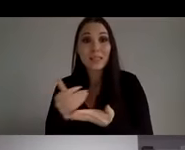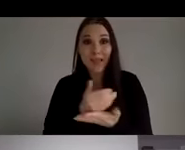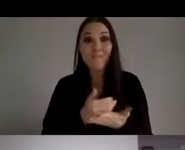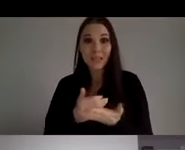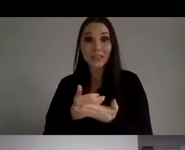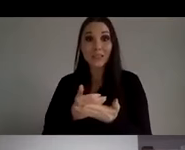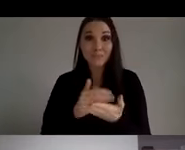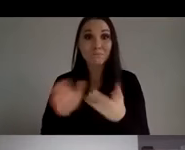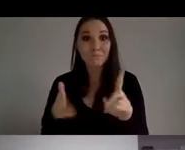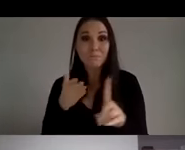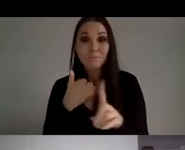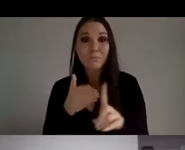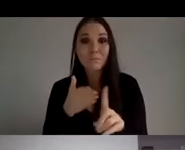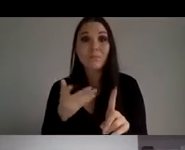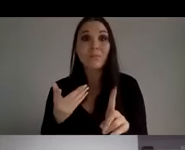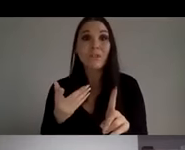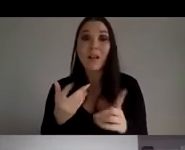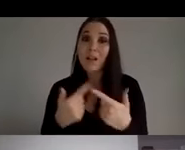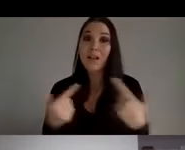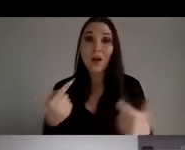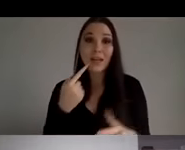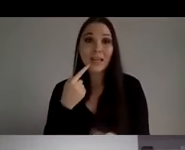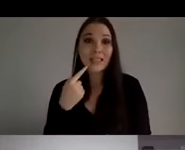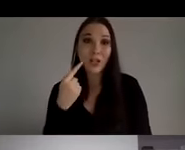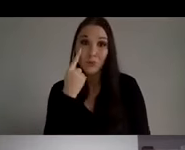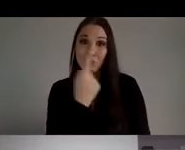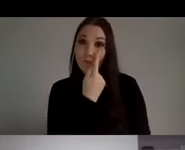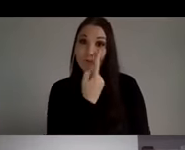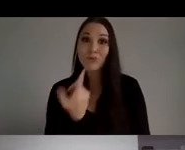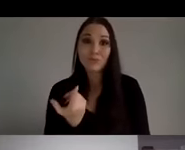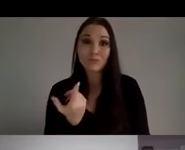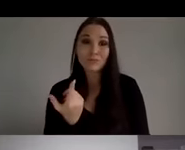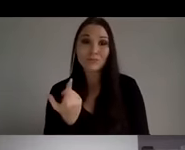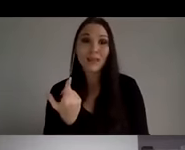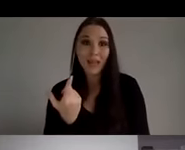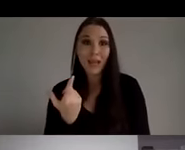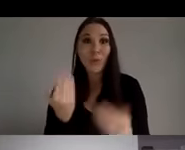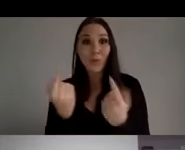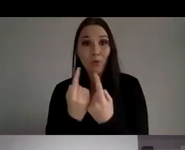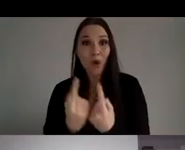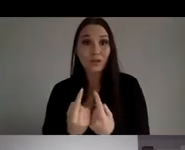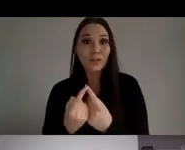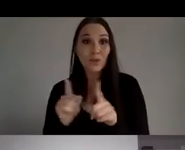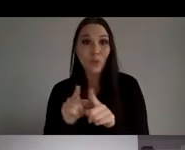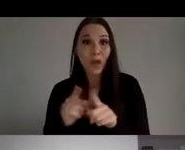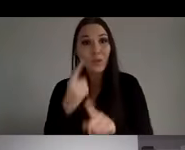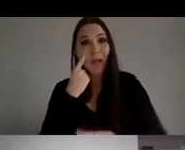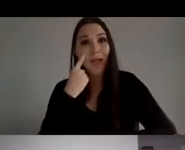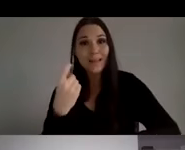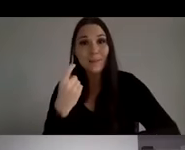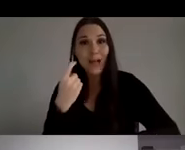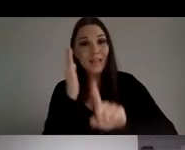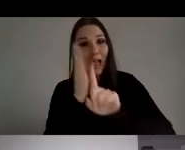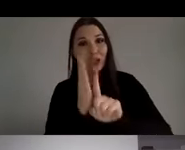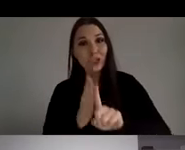It's a lot easier to prove in a product as well. So you're your product expectations also have to